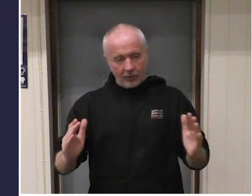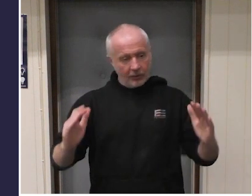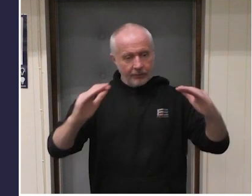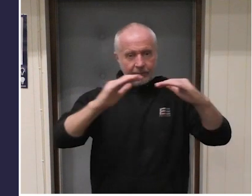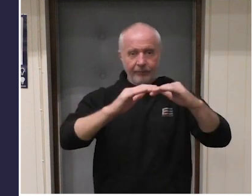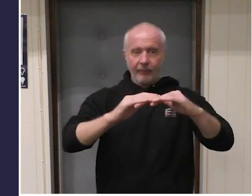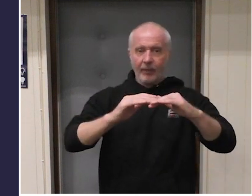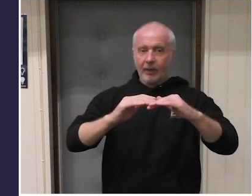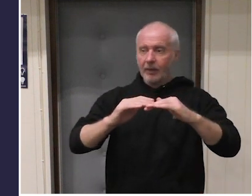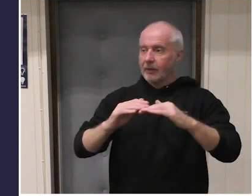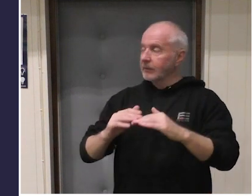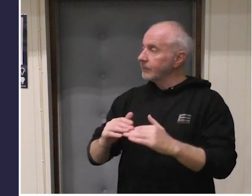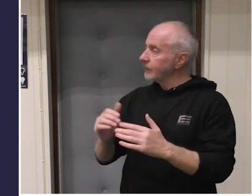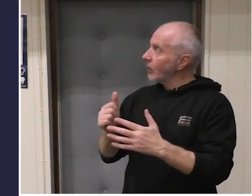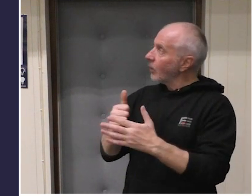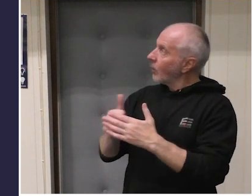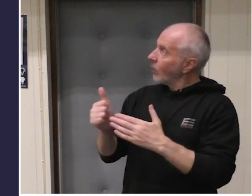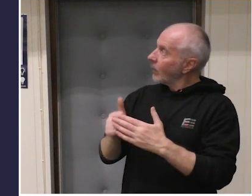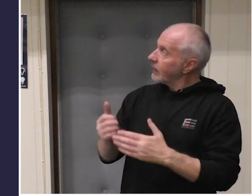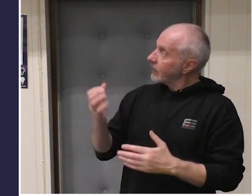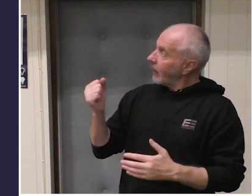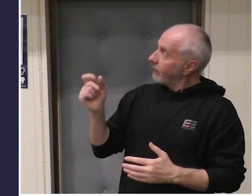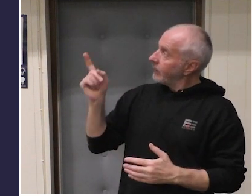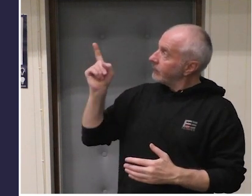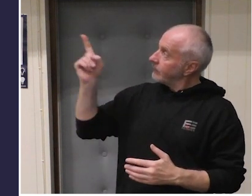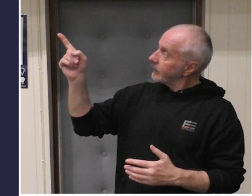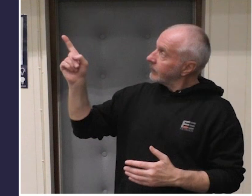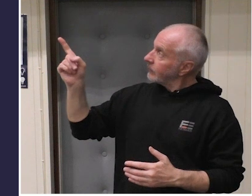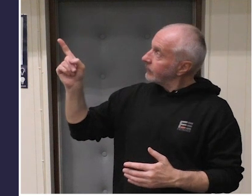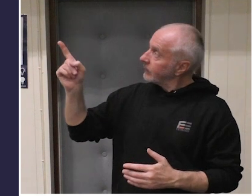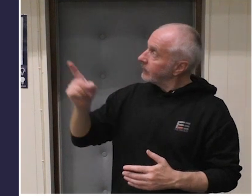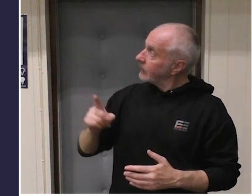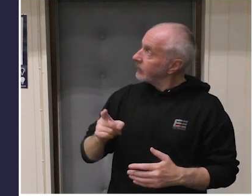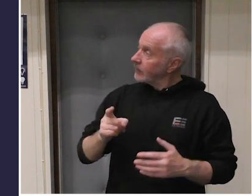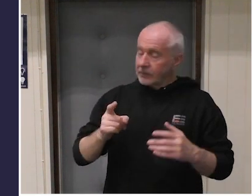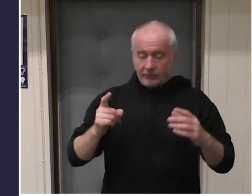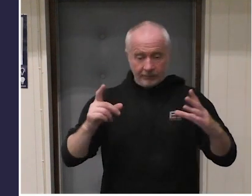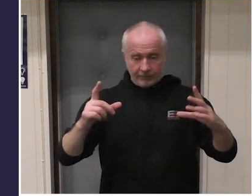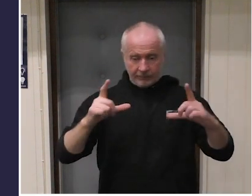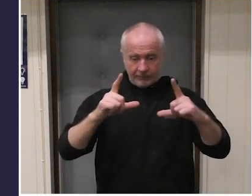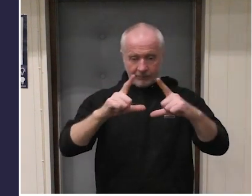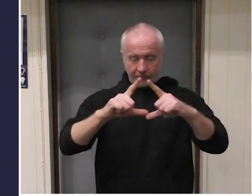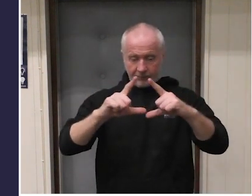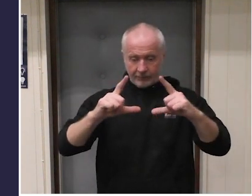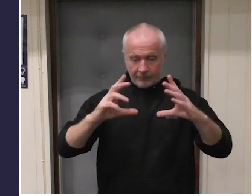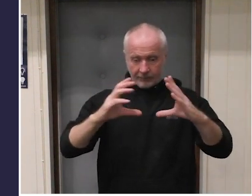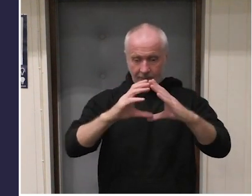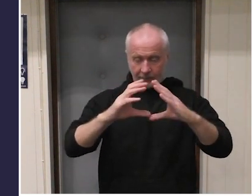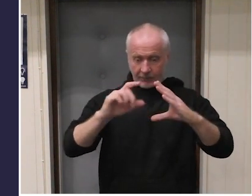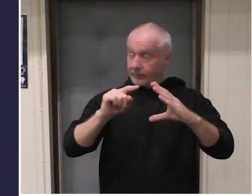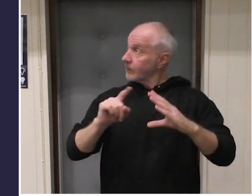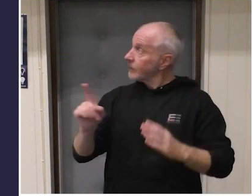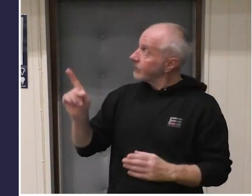a spandrel. Okay? There will always be this triangular area which happens to